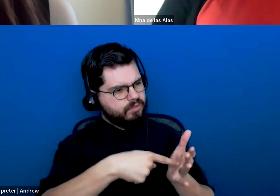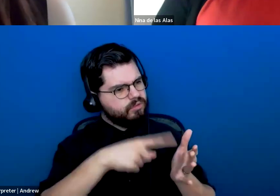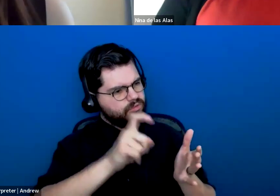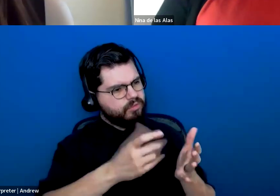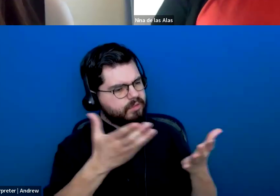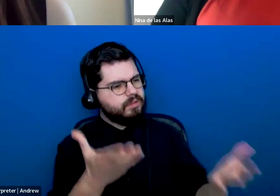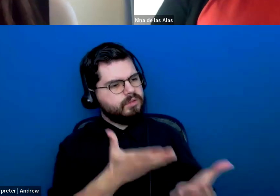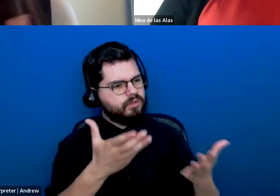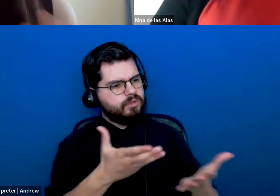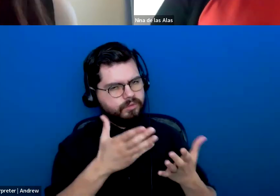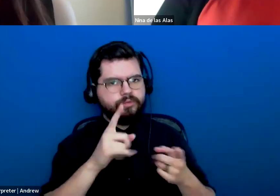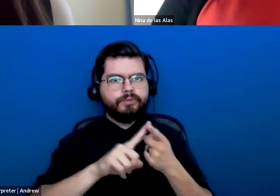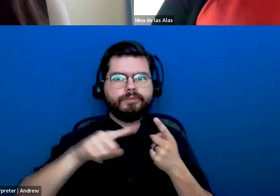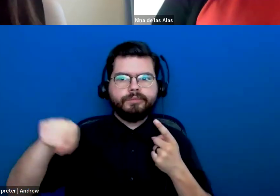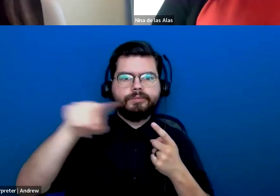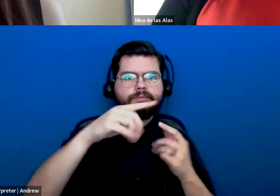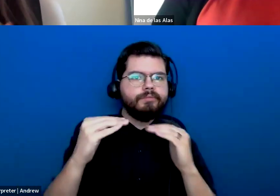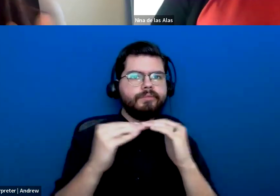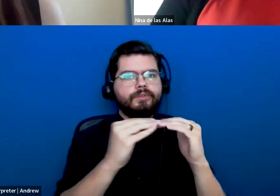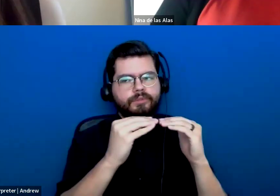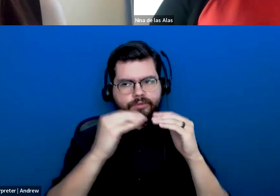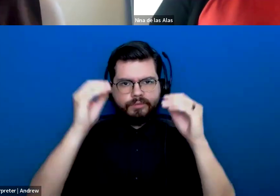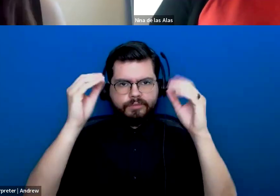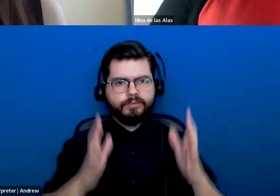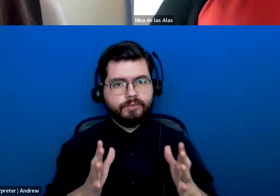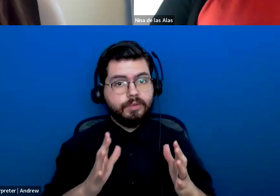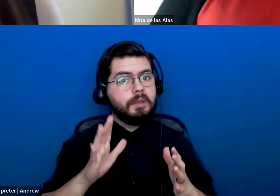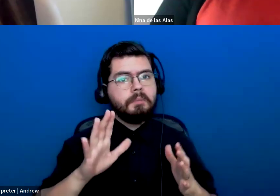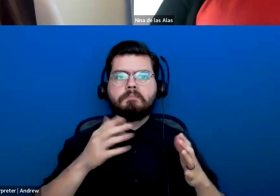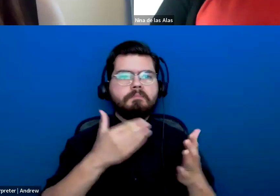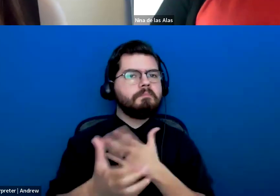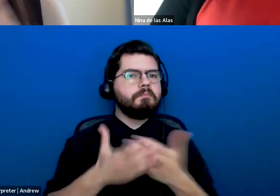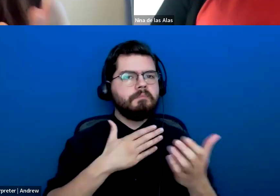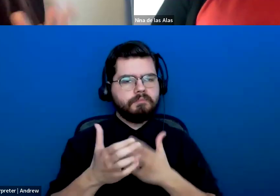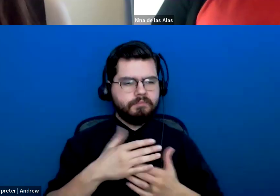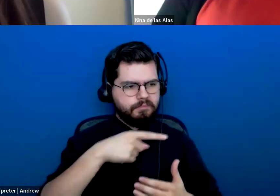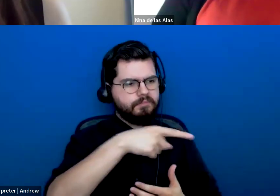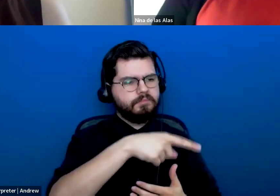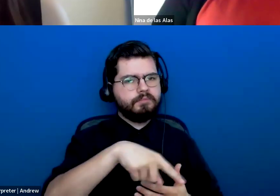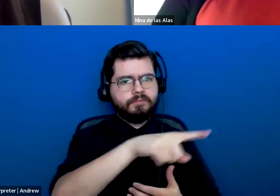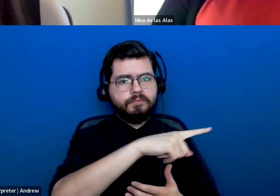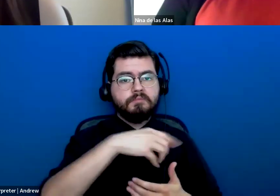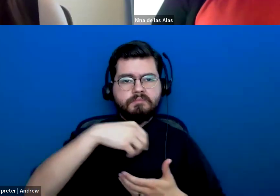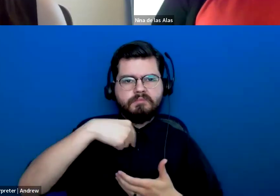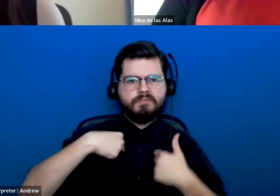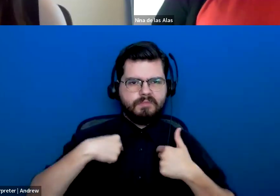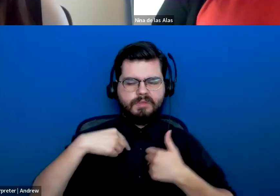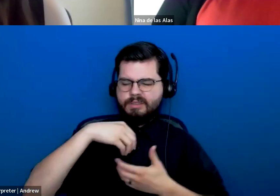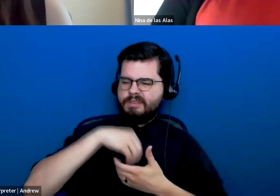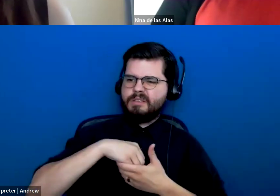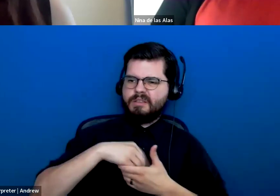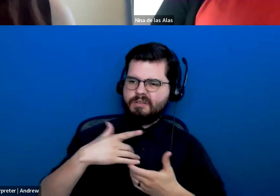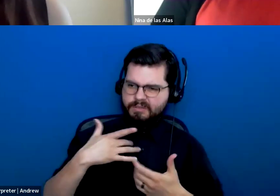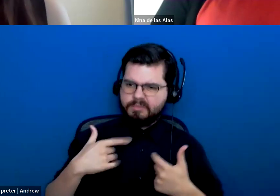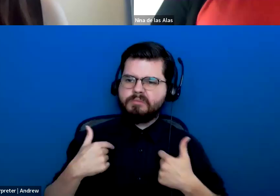despite these challenges, they developed a strong scholar identity over time, and that really made a real